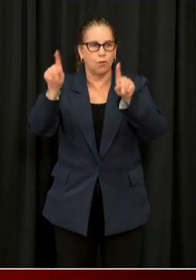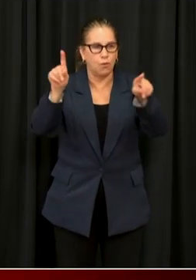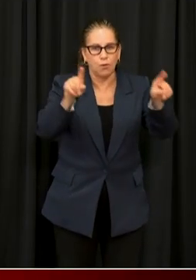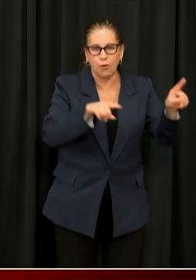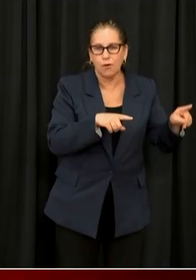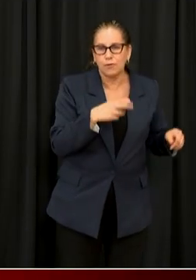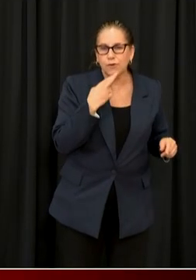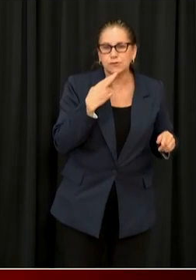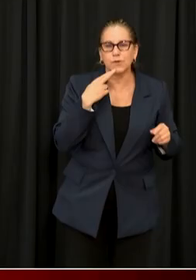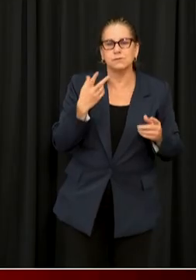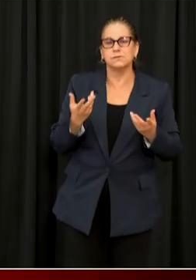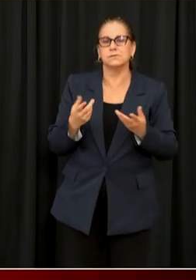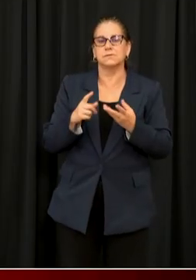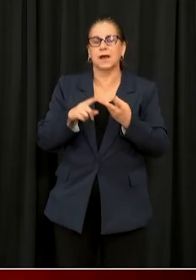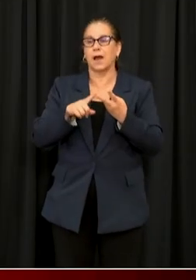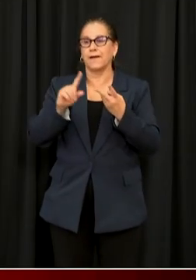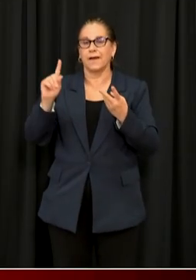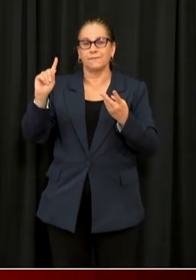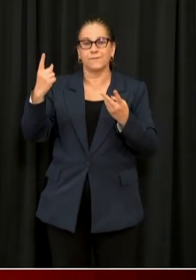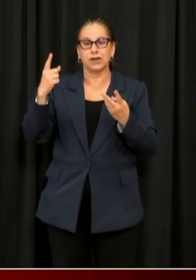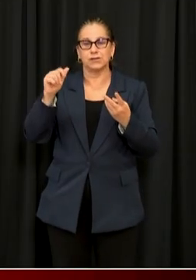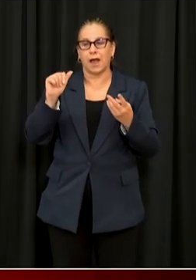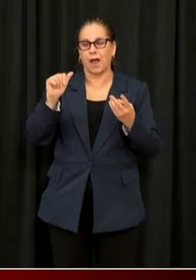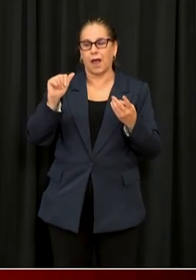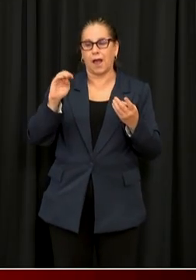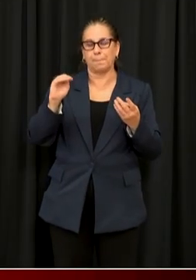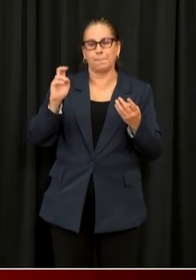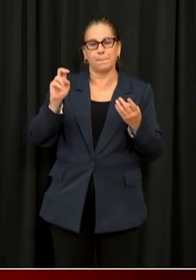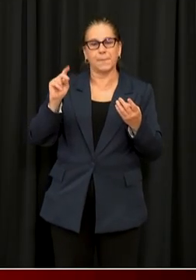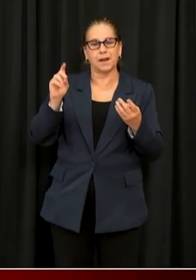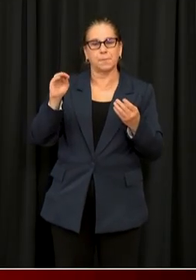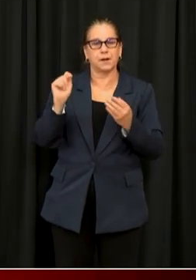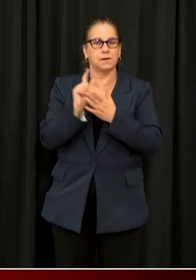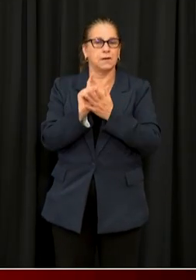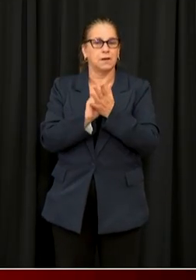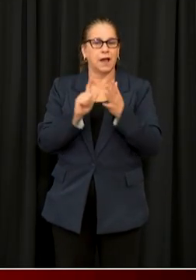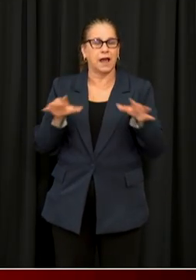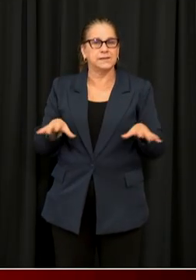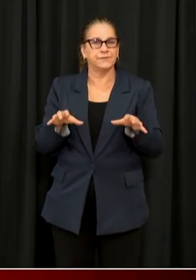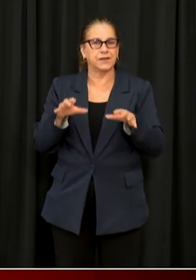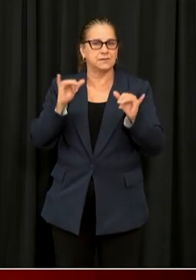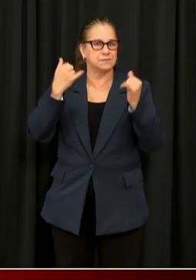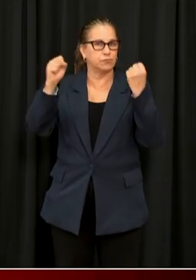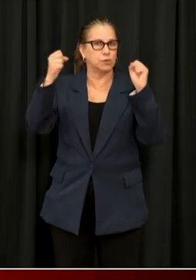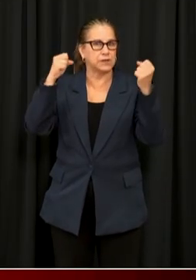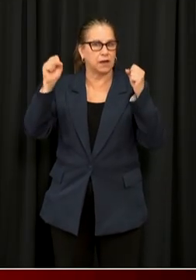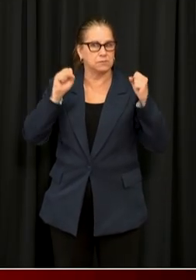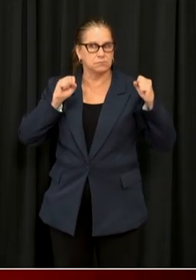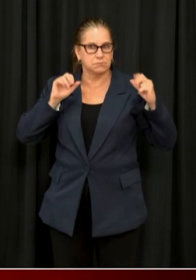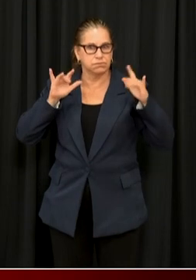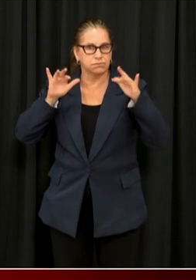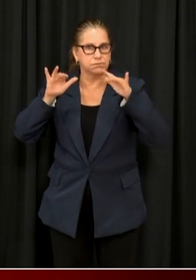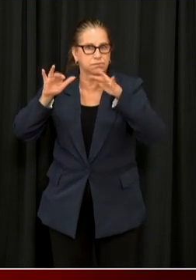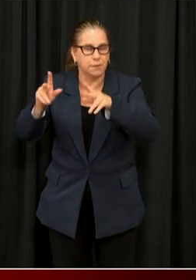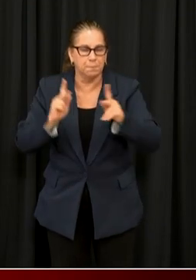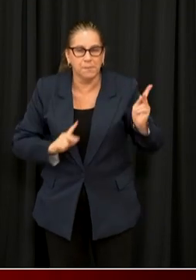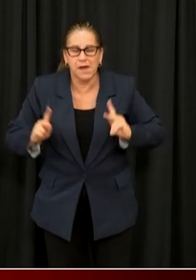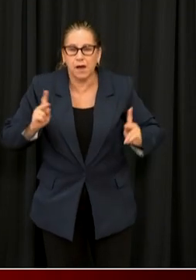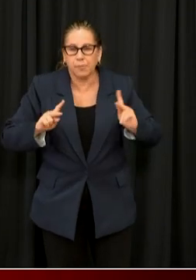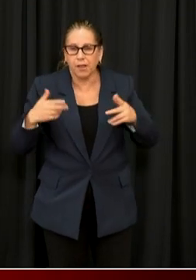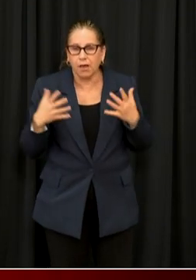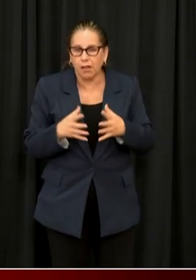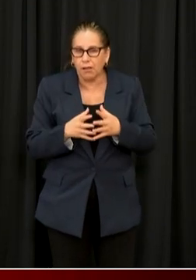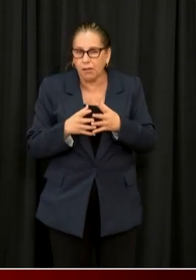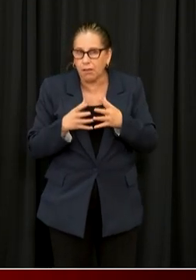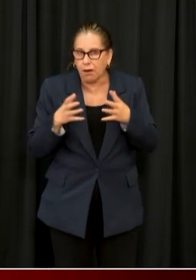in recent weeks. And we strongly encourage those individuals to be monitoring themselves for signs